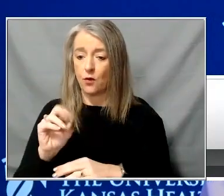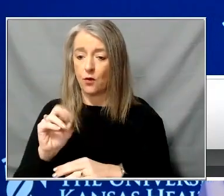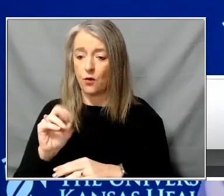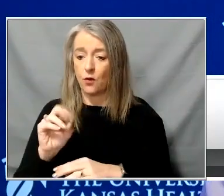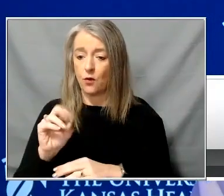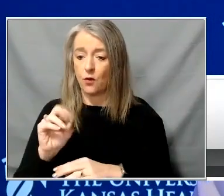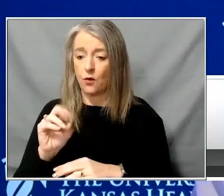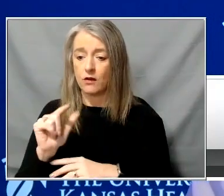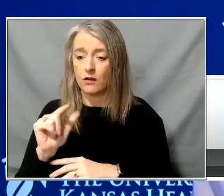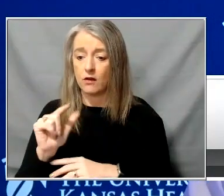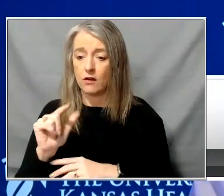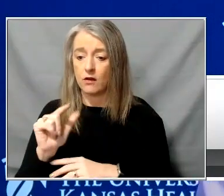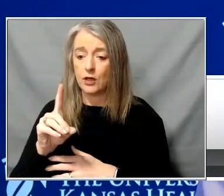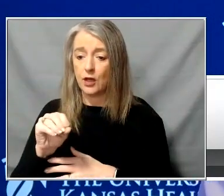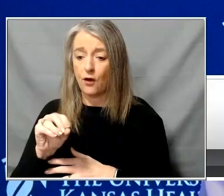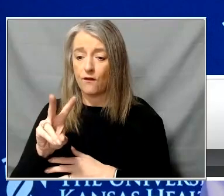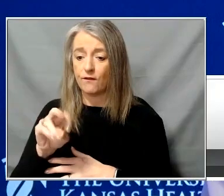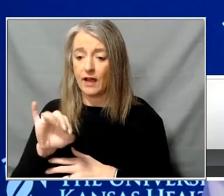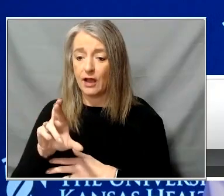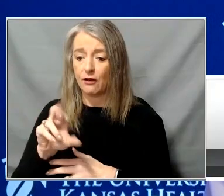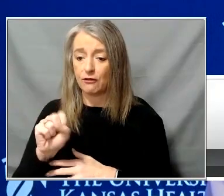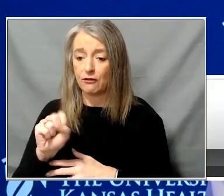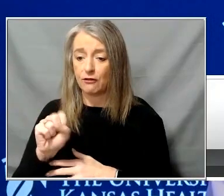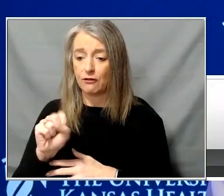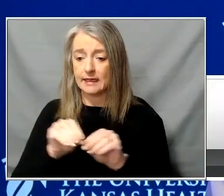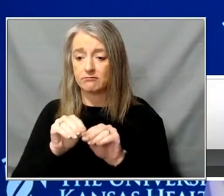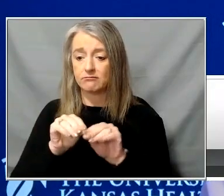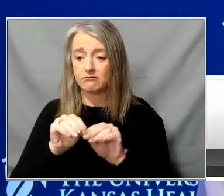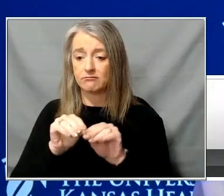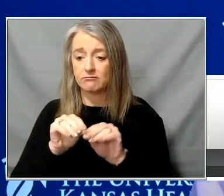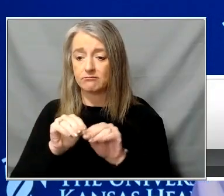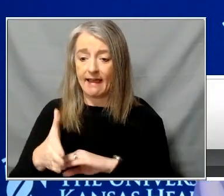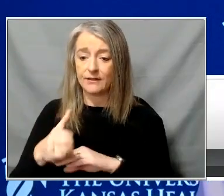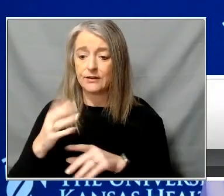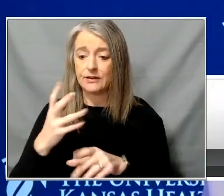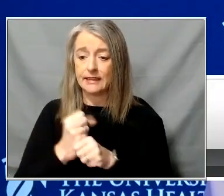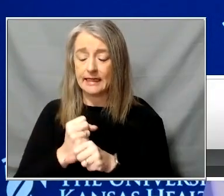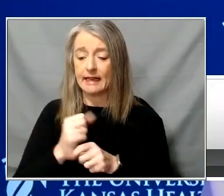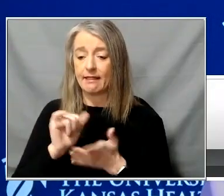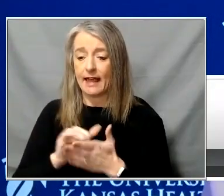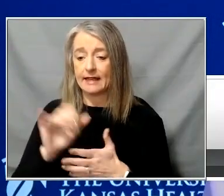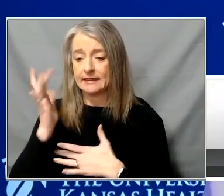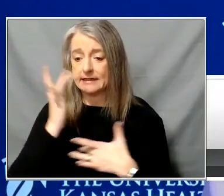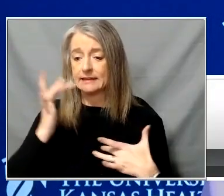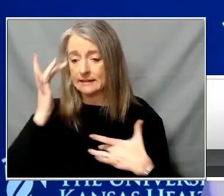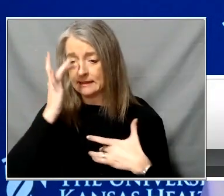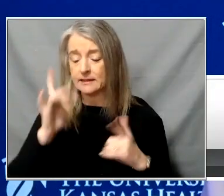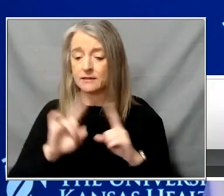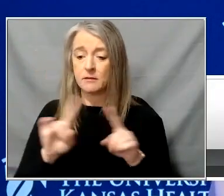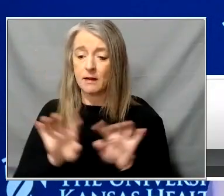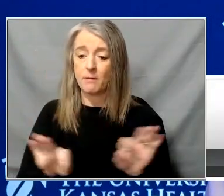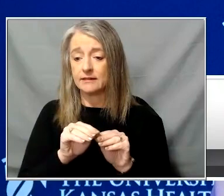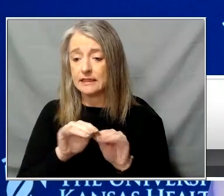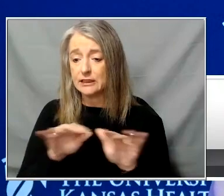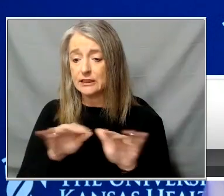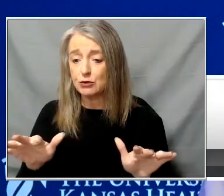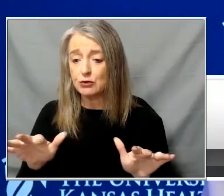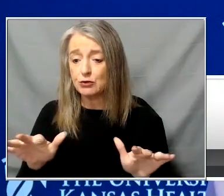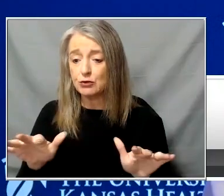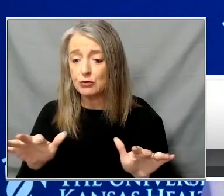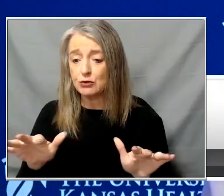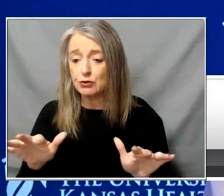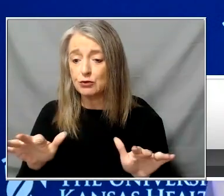surveillance to be looking for those things. Most importantly, if we are talking about polio, I think most of us would maybe expect to find it because you still are